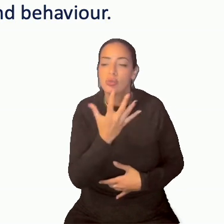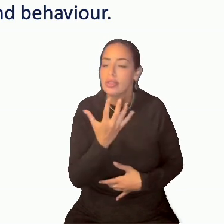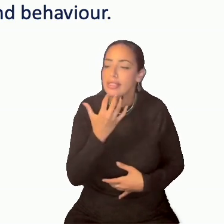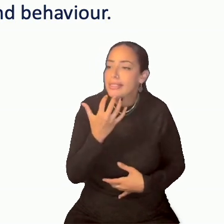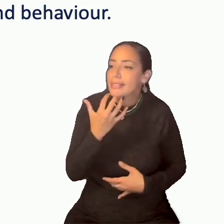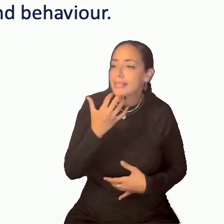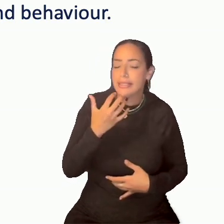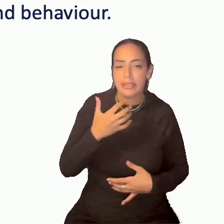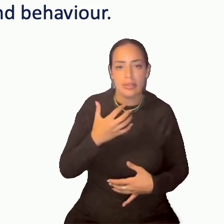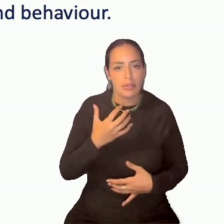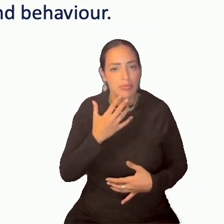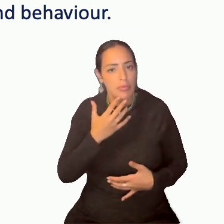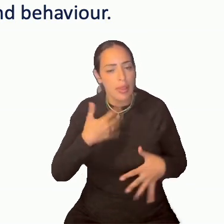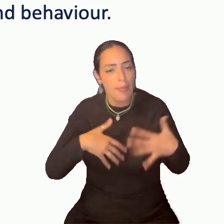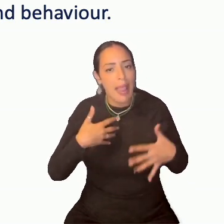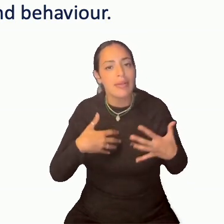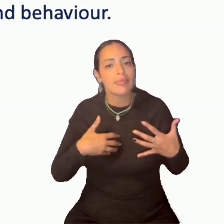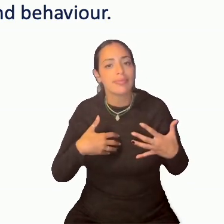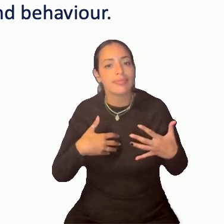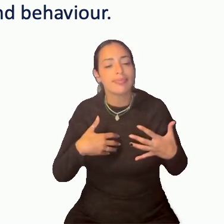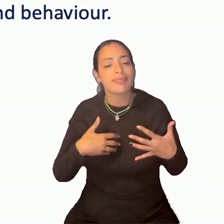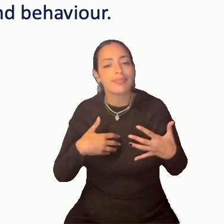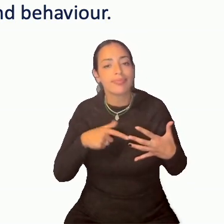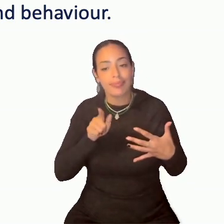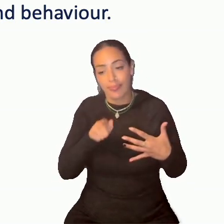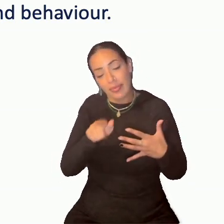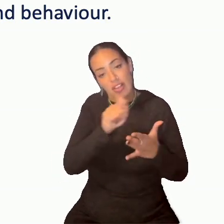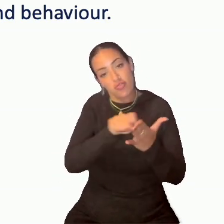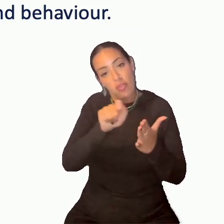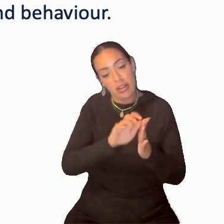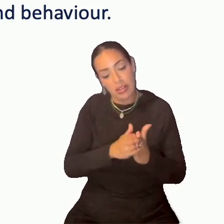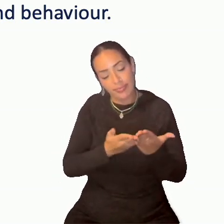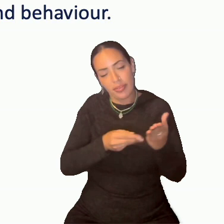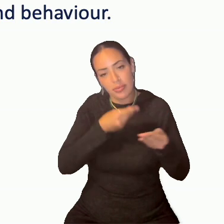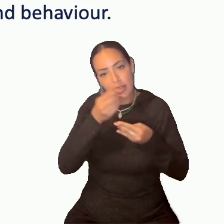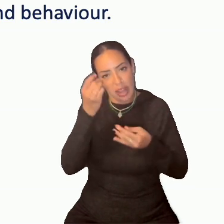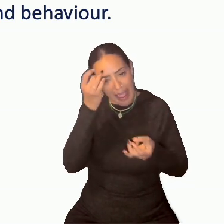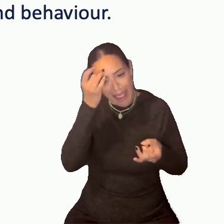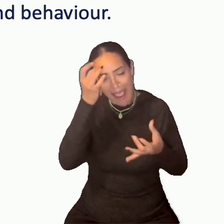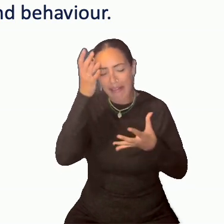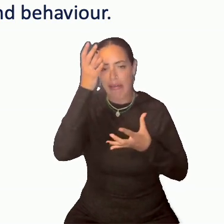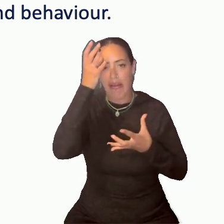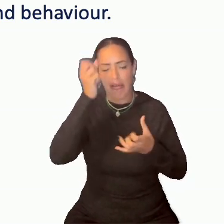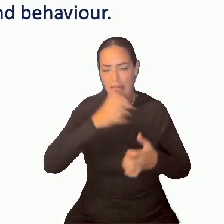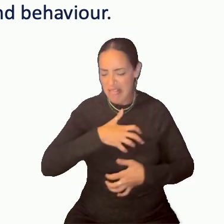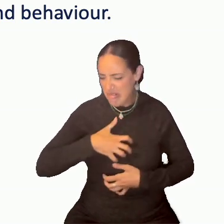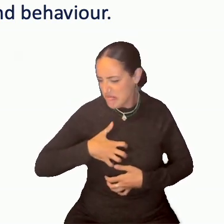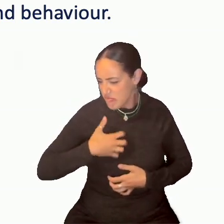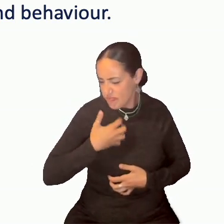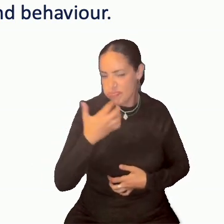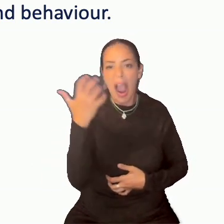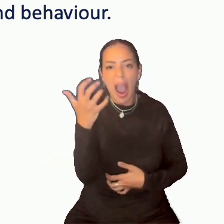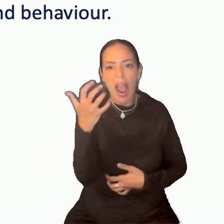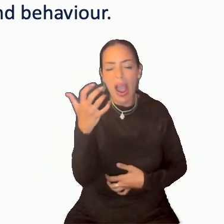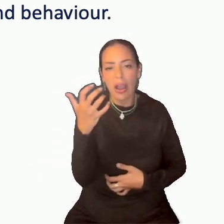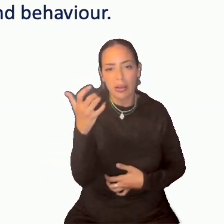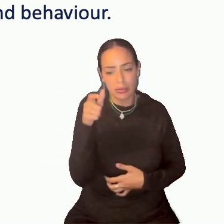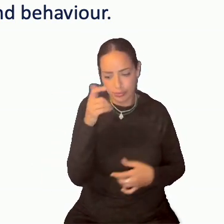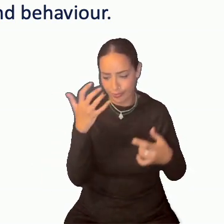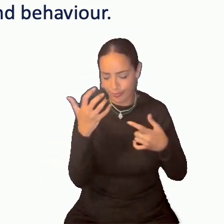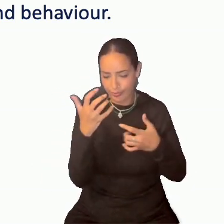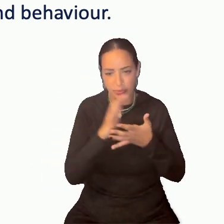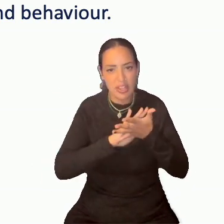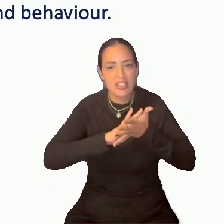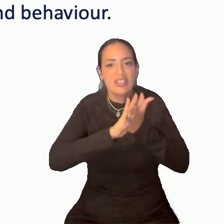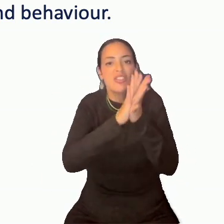pain. In Atlas of the Heart, Brené Brown describes anger as an emotion which occurs when we believe that there has been a violation of the